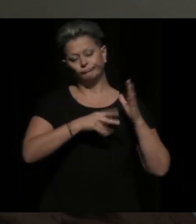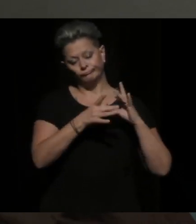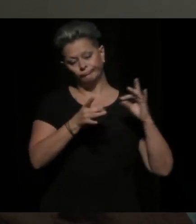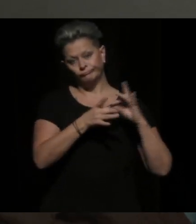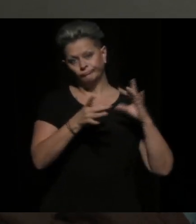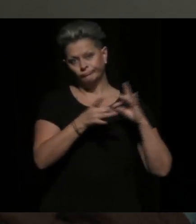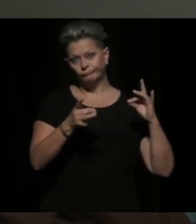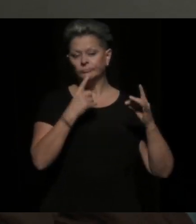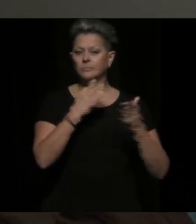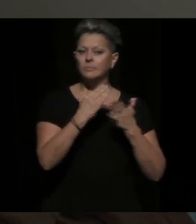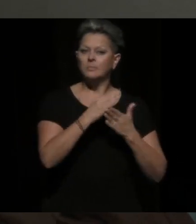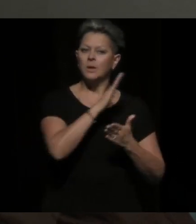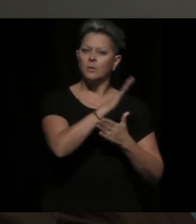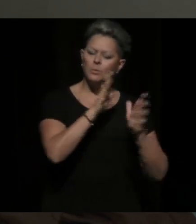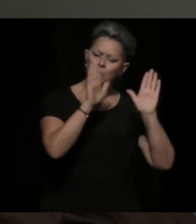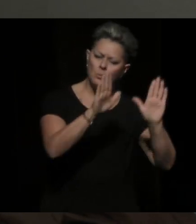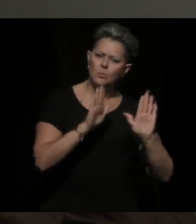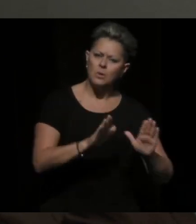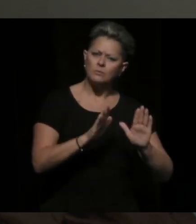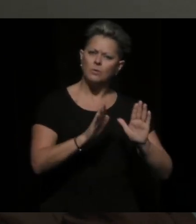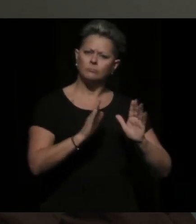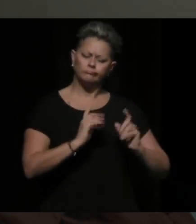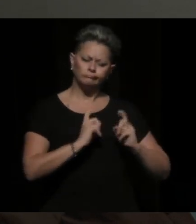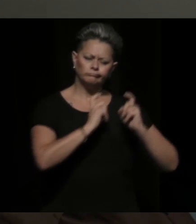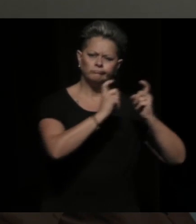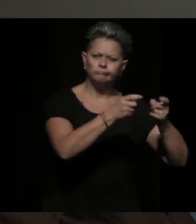exceptional contribution to the public service.